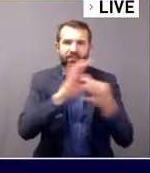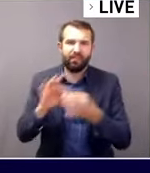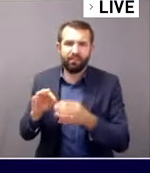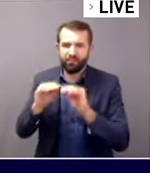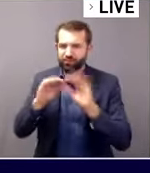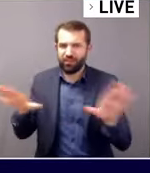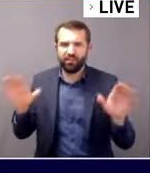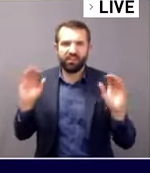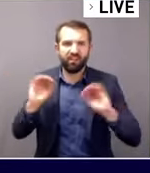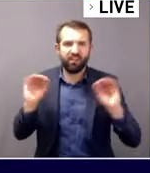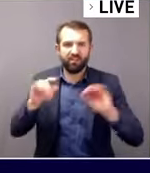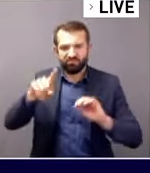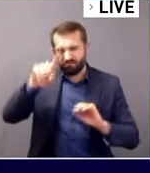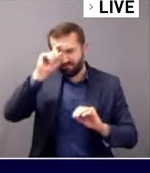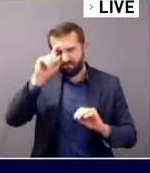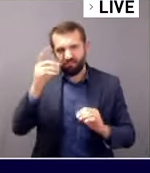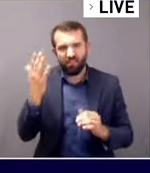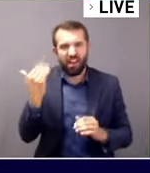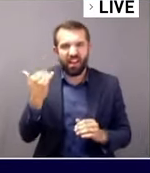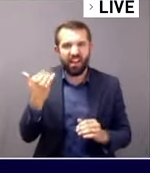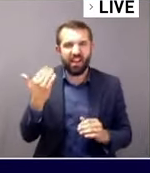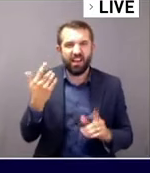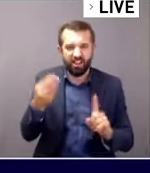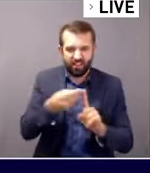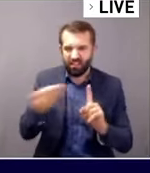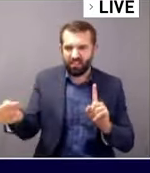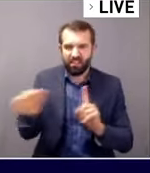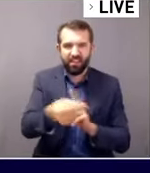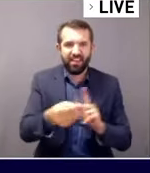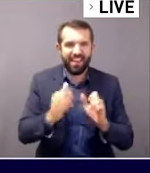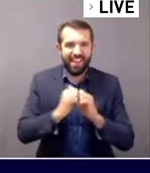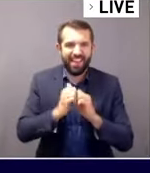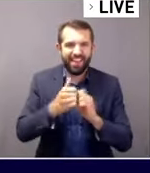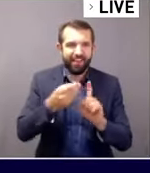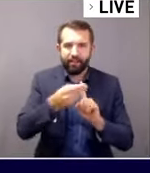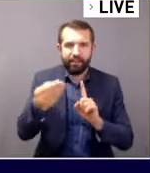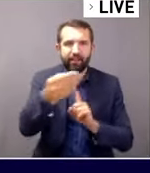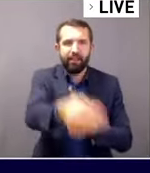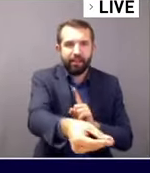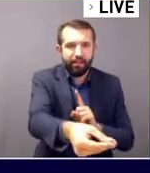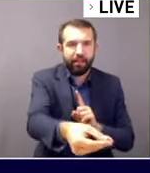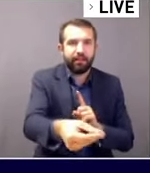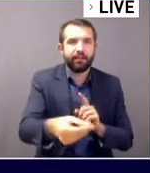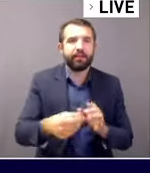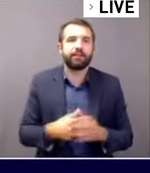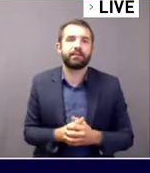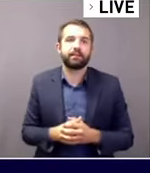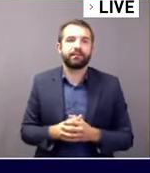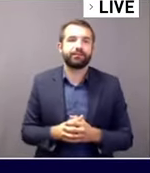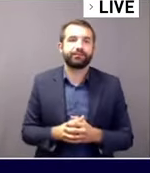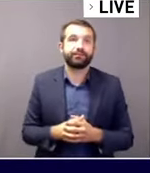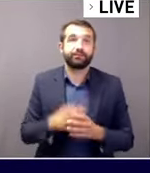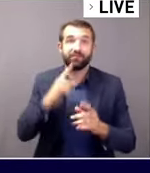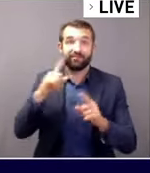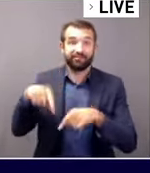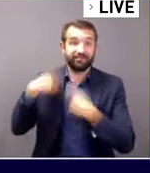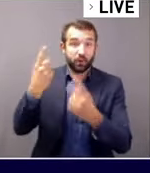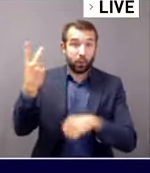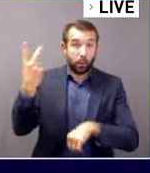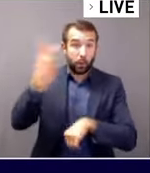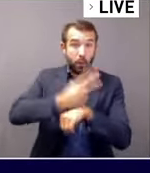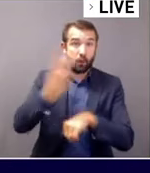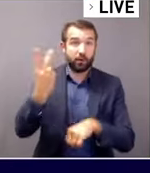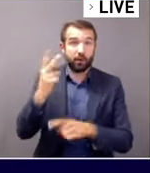they may have picked up COVID from one of these intermediate carriers. As I mentioned, just in the past 2 days, there have been 29